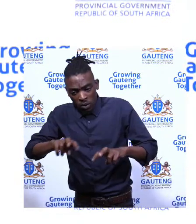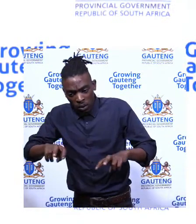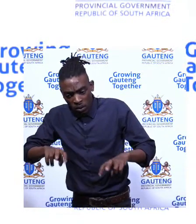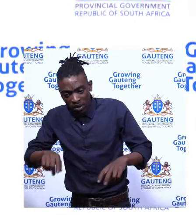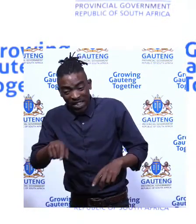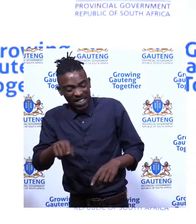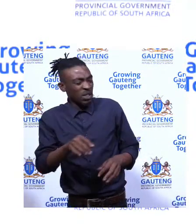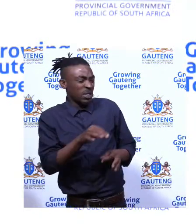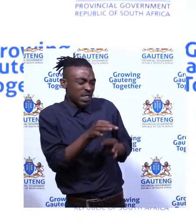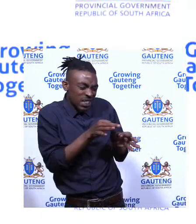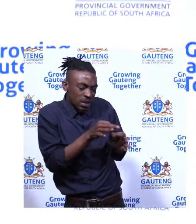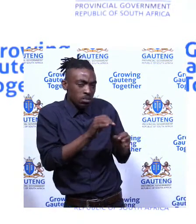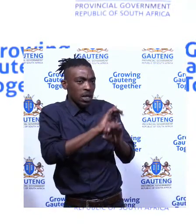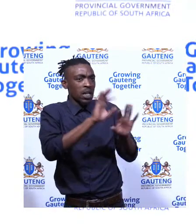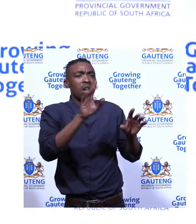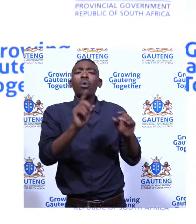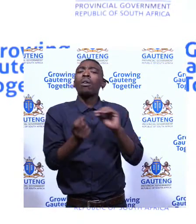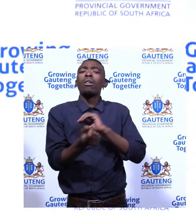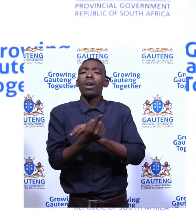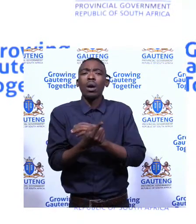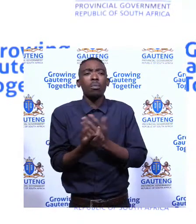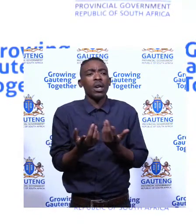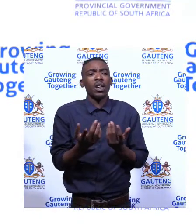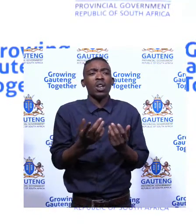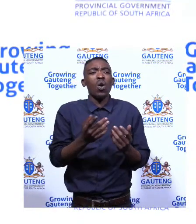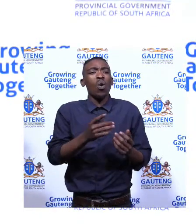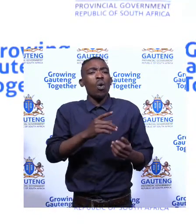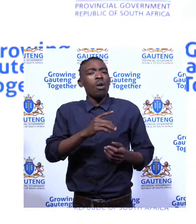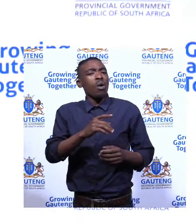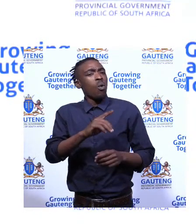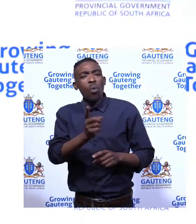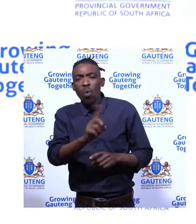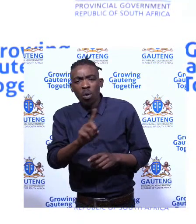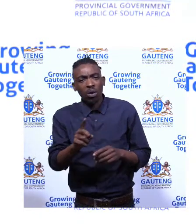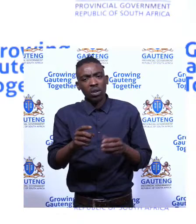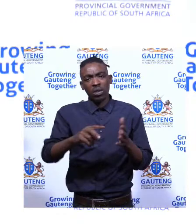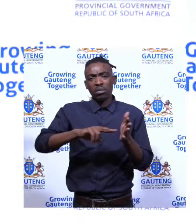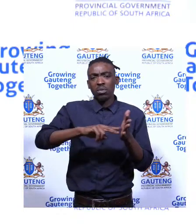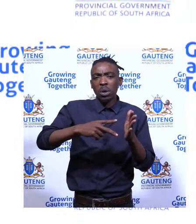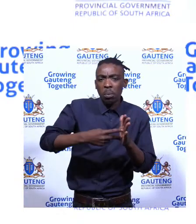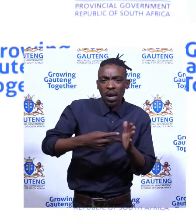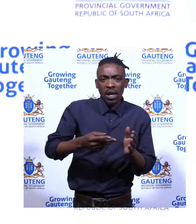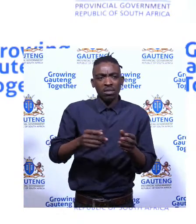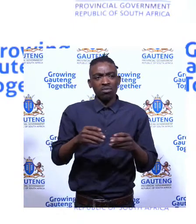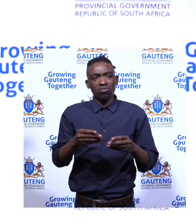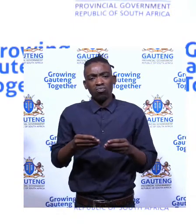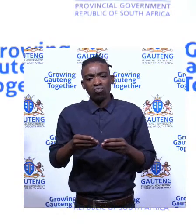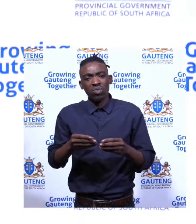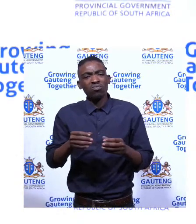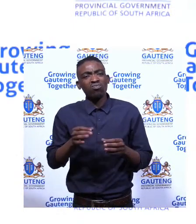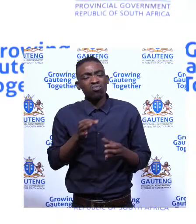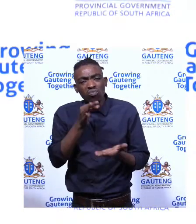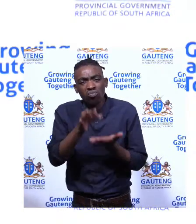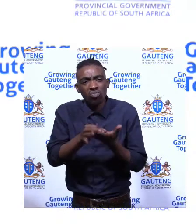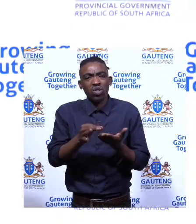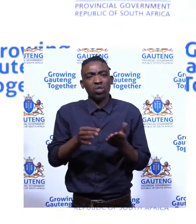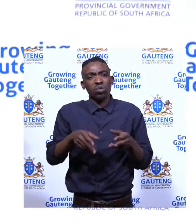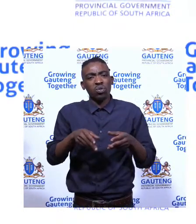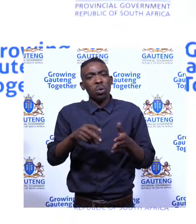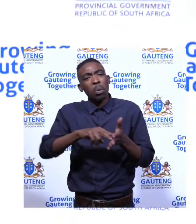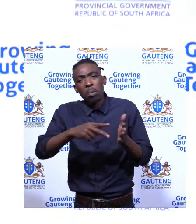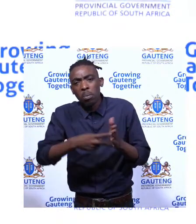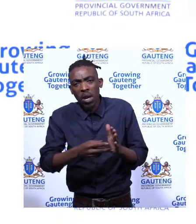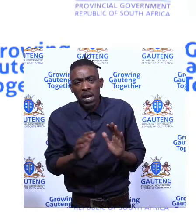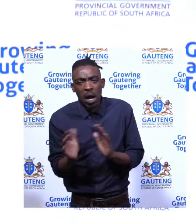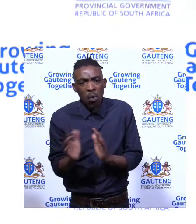will then come and drill down and say, what are the things we need to be looking at the ward level? at the local level where we're putting in interventions, in